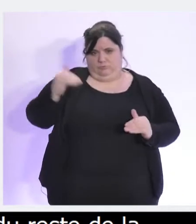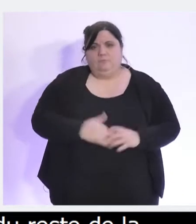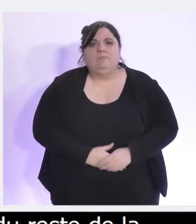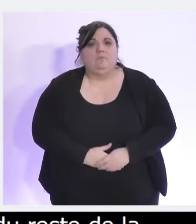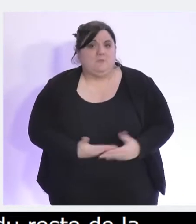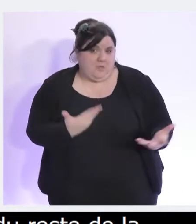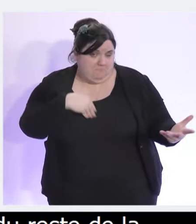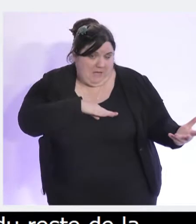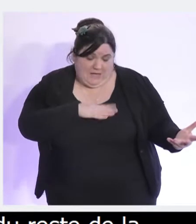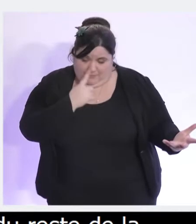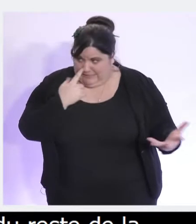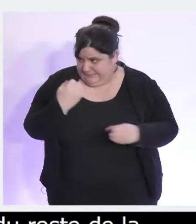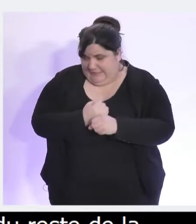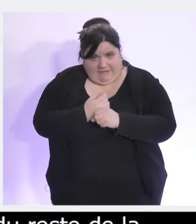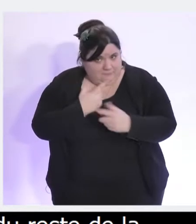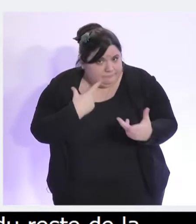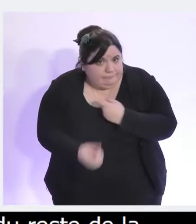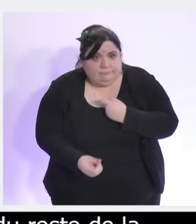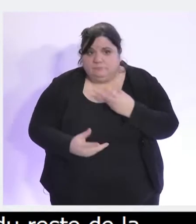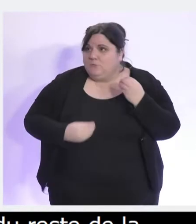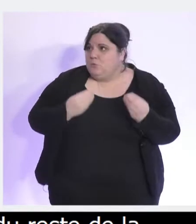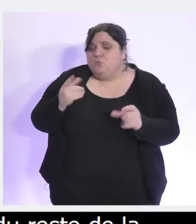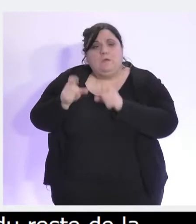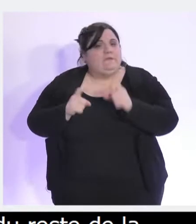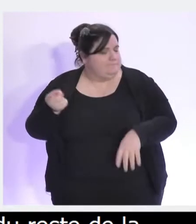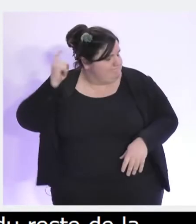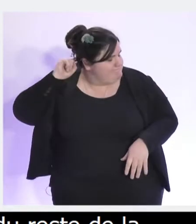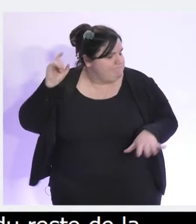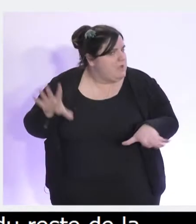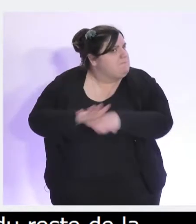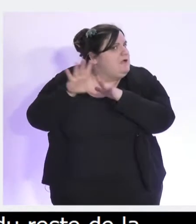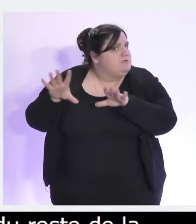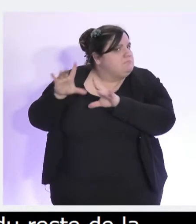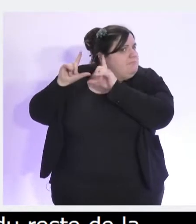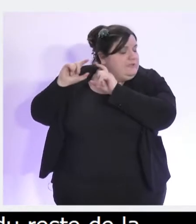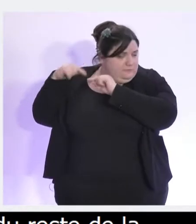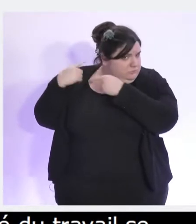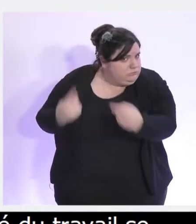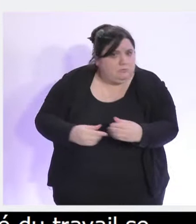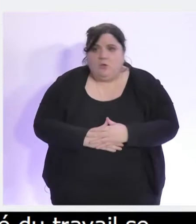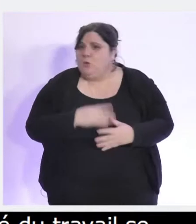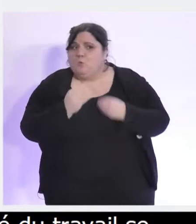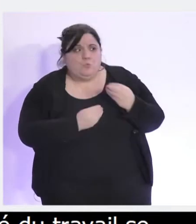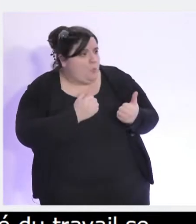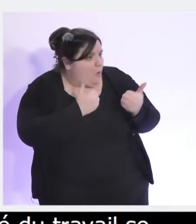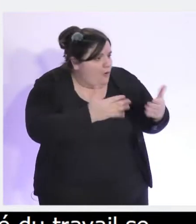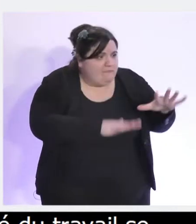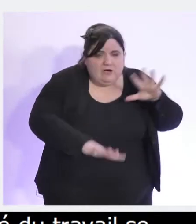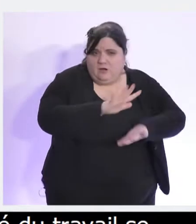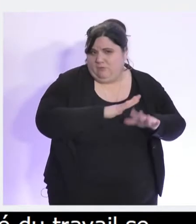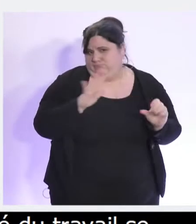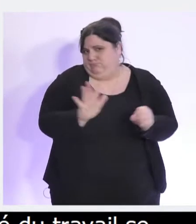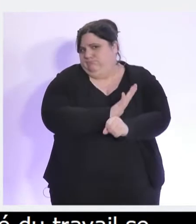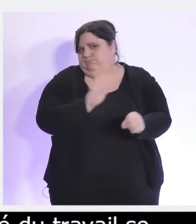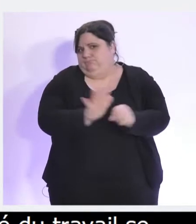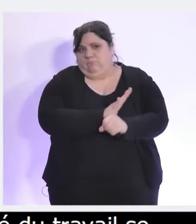the stereotypes, the lack of workplaces being adapted, and also access to employment.